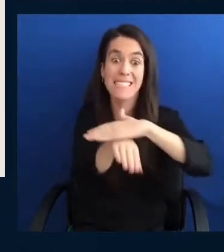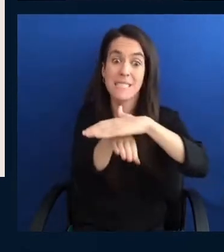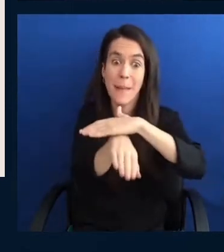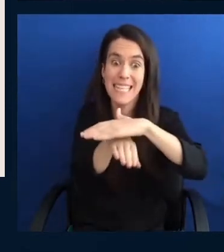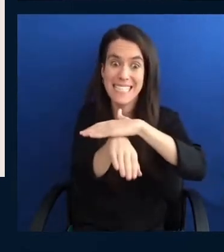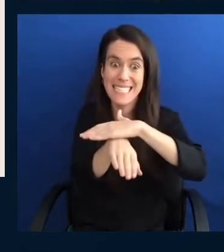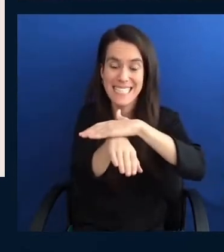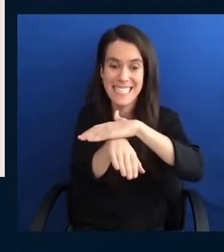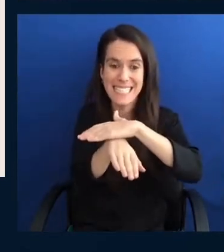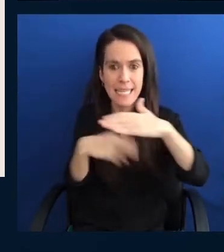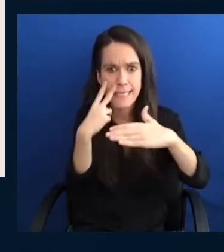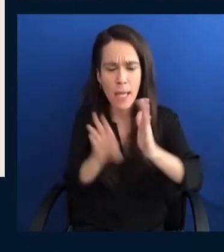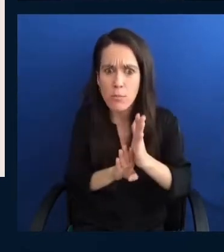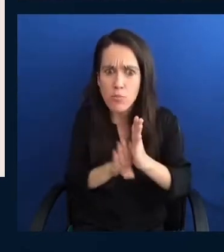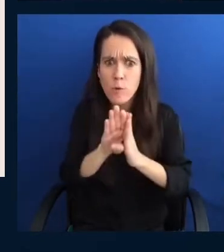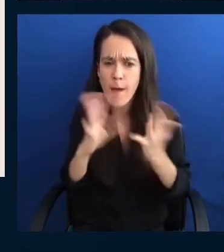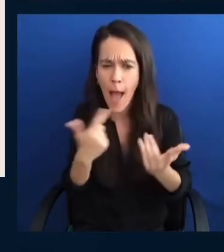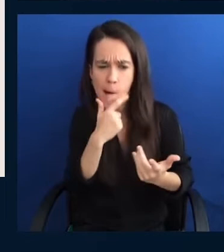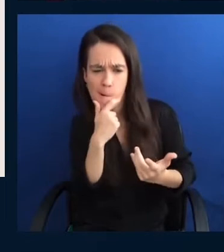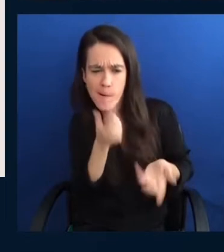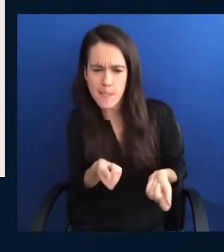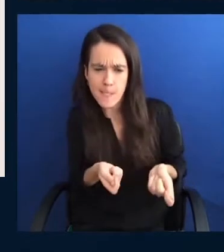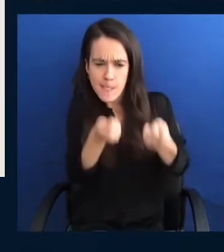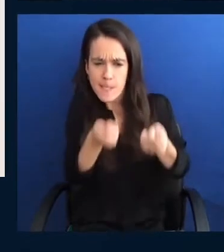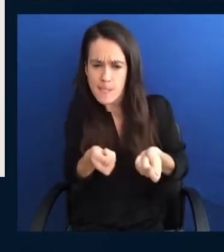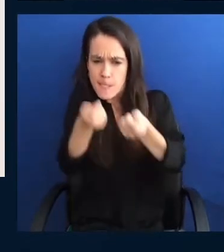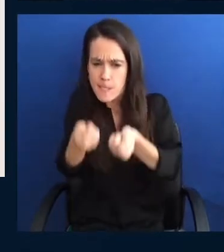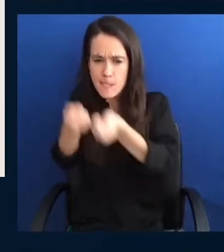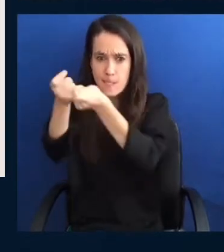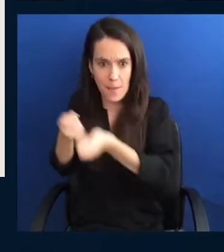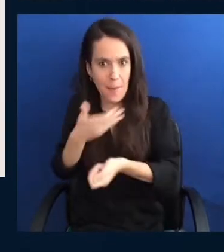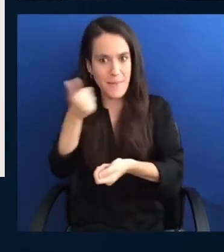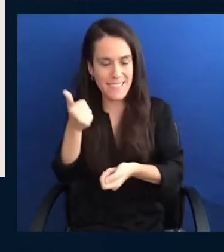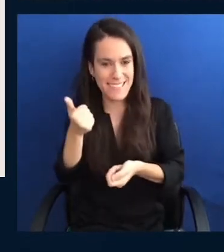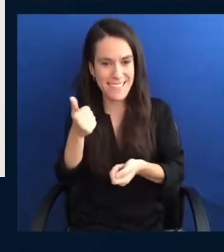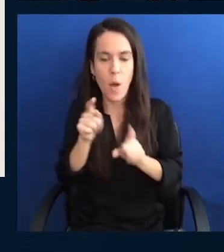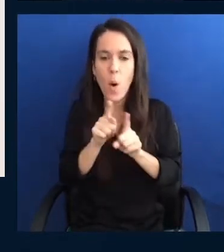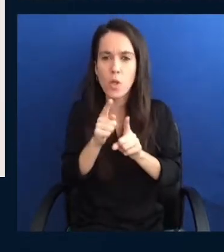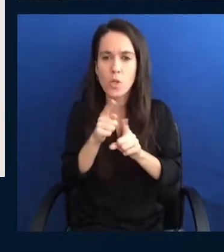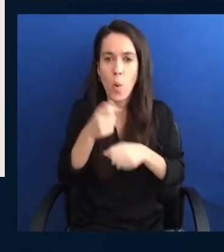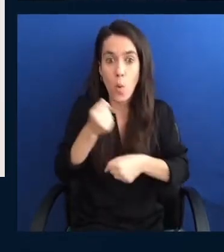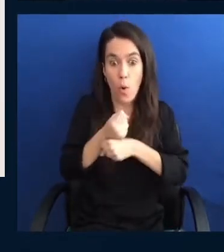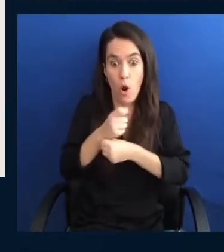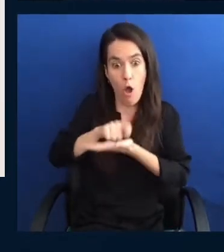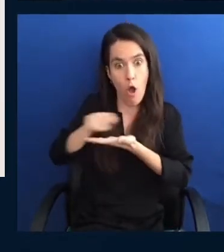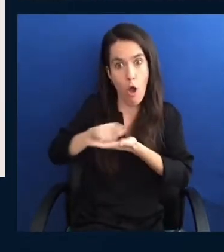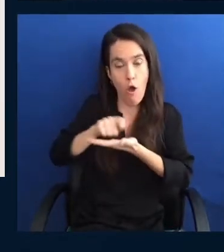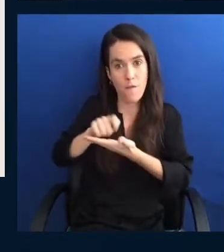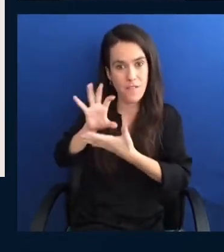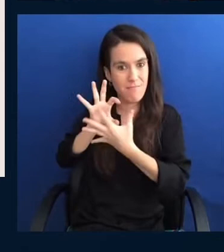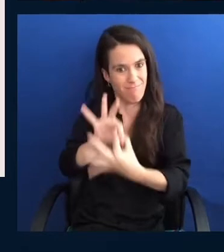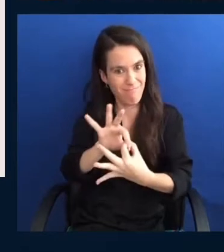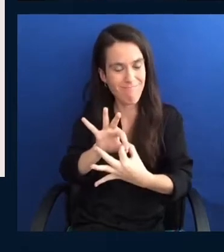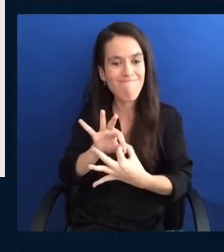new accessibility improvements. Also, we are moving the back office to run with SVG icons.